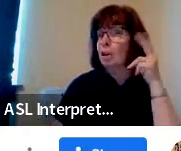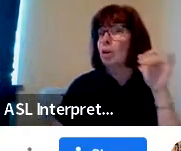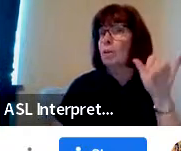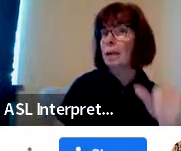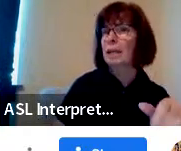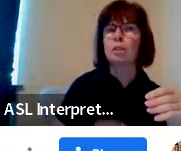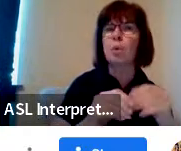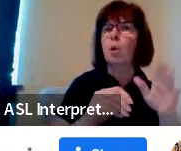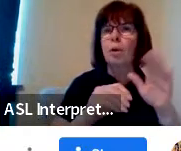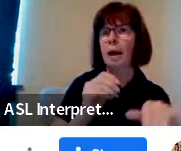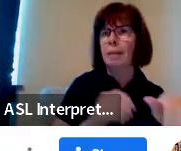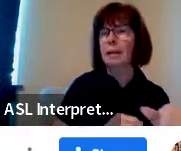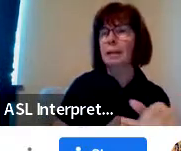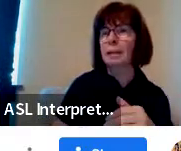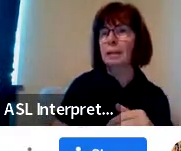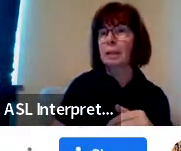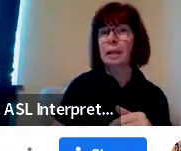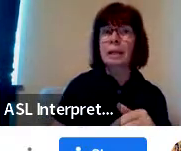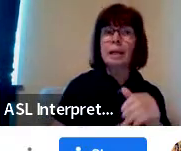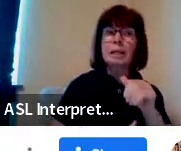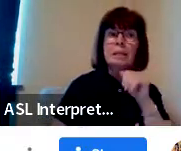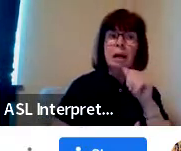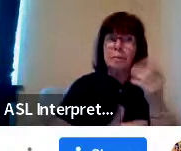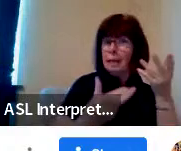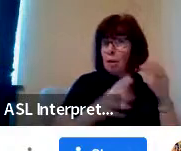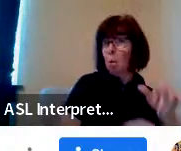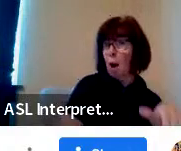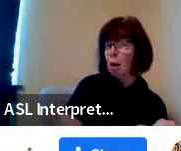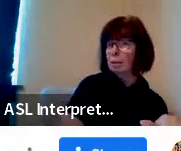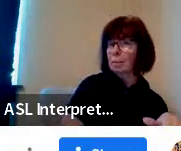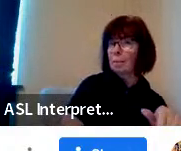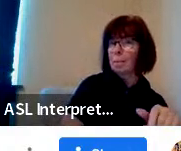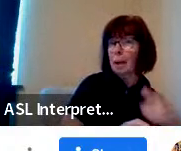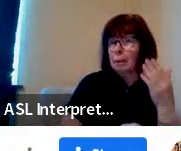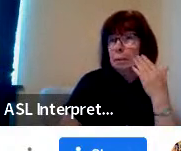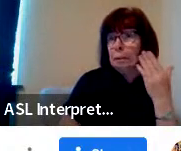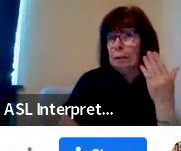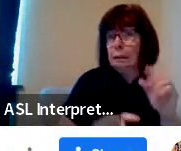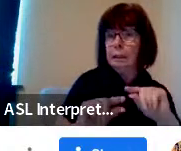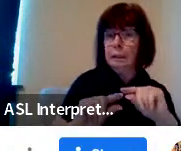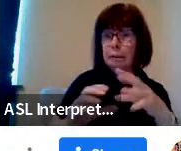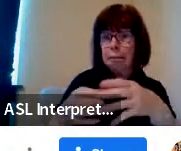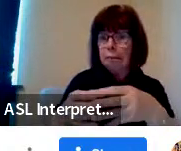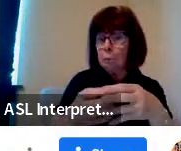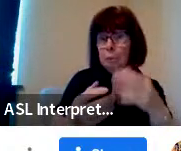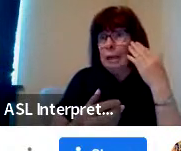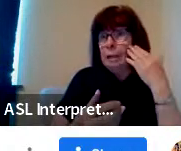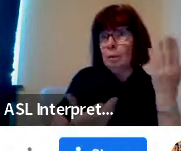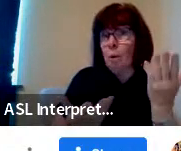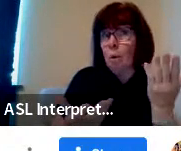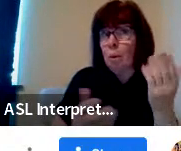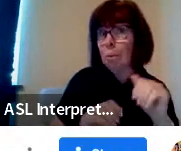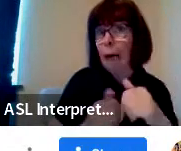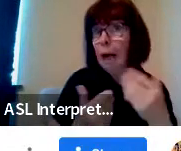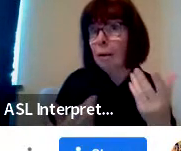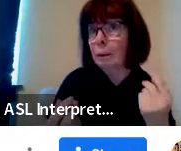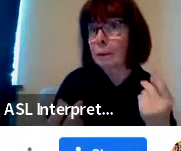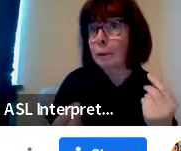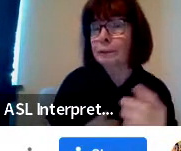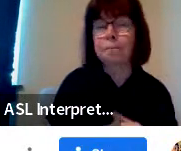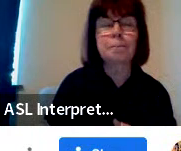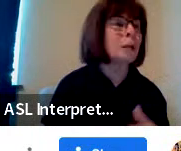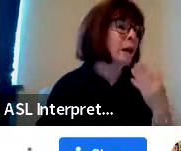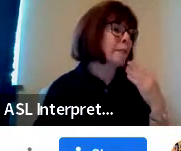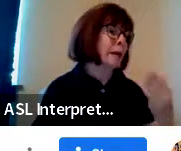more than not wanting it to do. It's just like the difficulty behind it. Thank you, Shirley, for